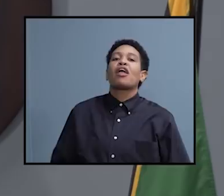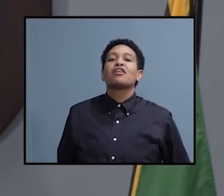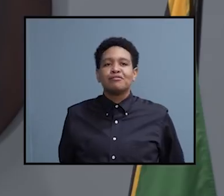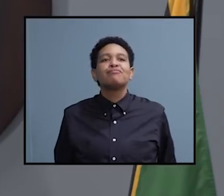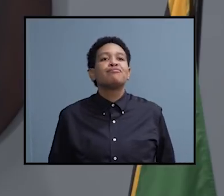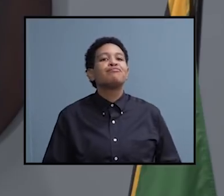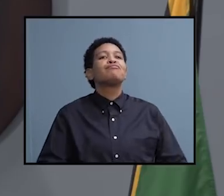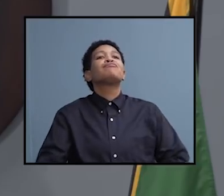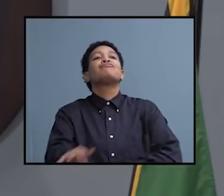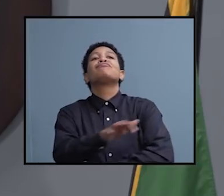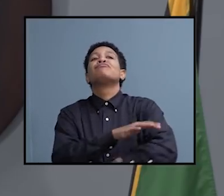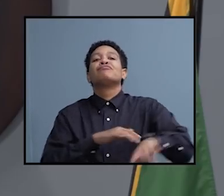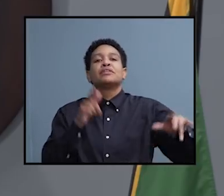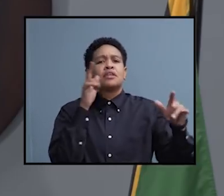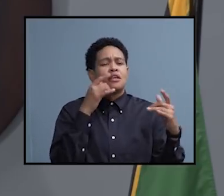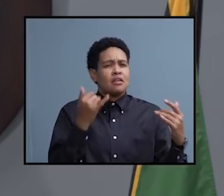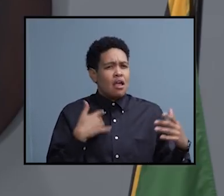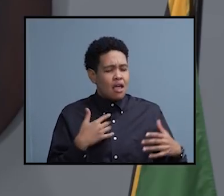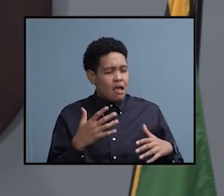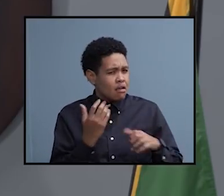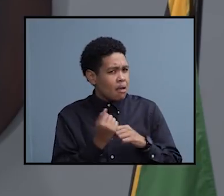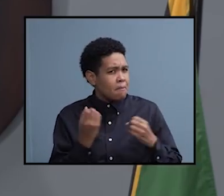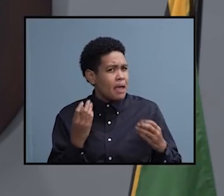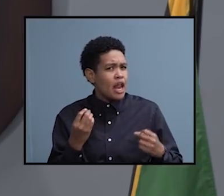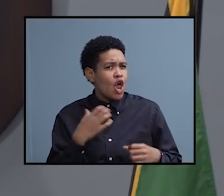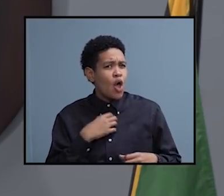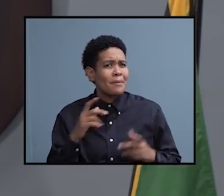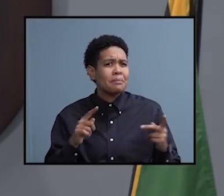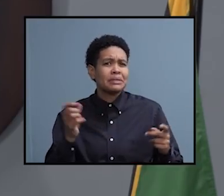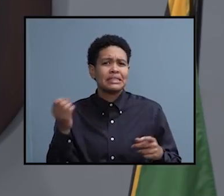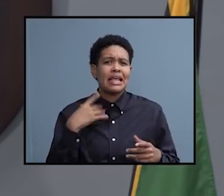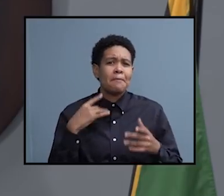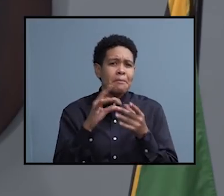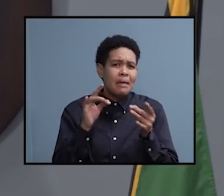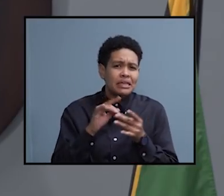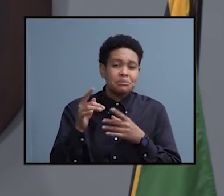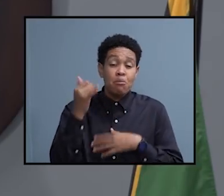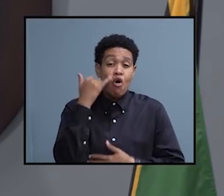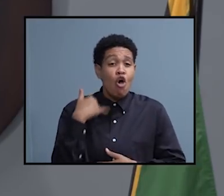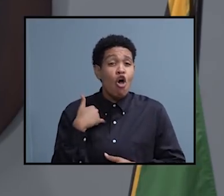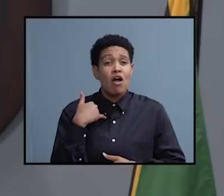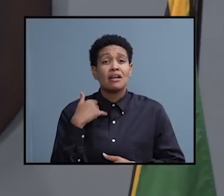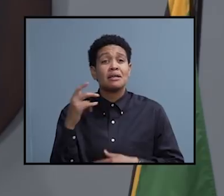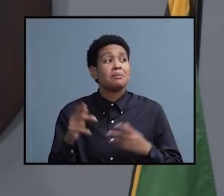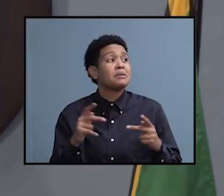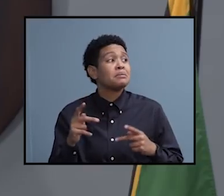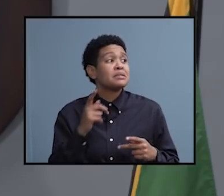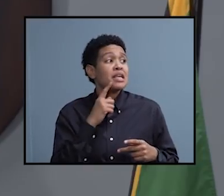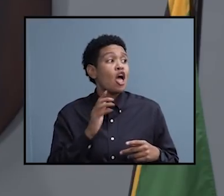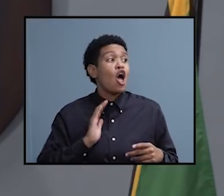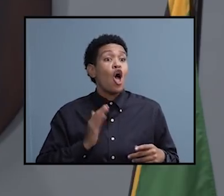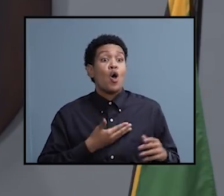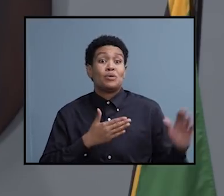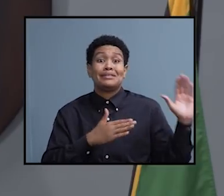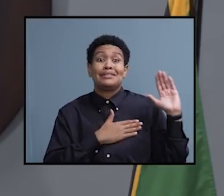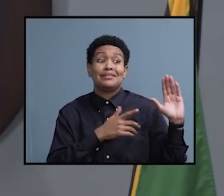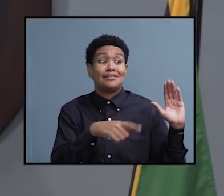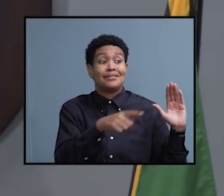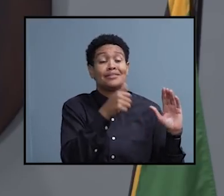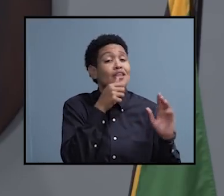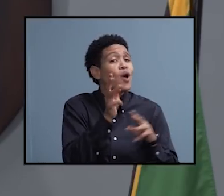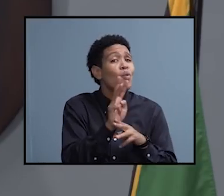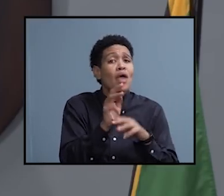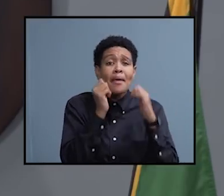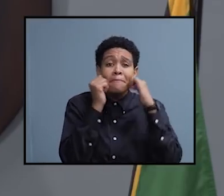move about the country. I get many complaints, people sending me messages, people calling that our citizens are not